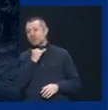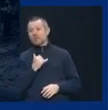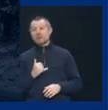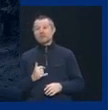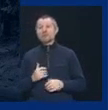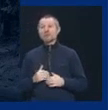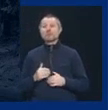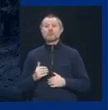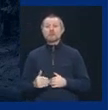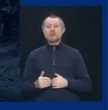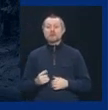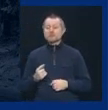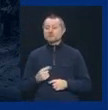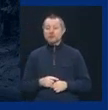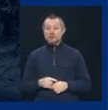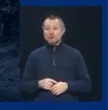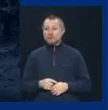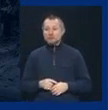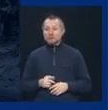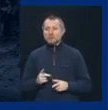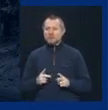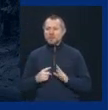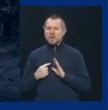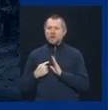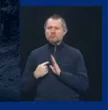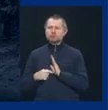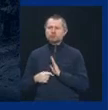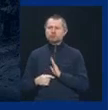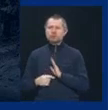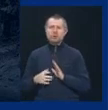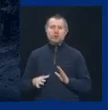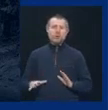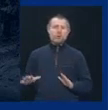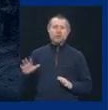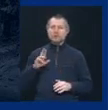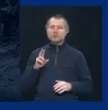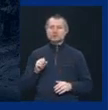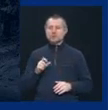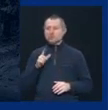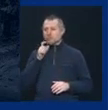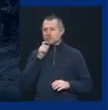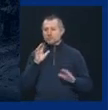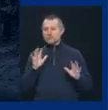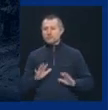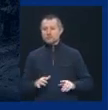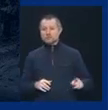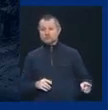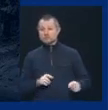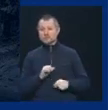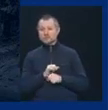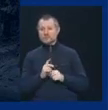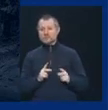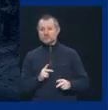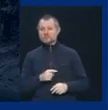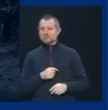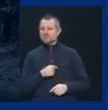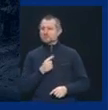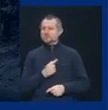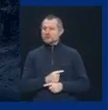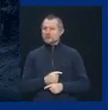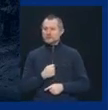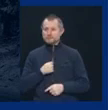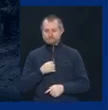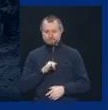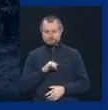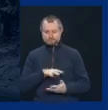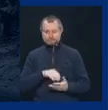savaged by the weather forecasters from across the nation for saying that their forecast was incorrect. So I am going to learn a little bit